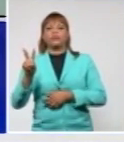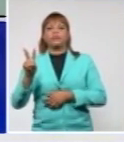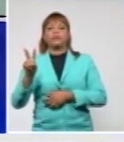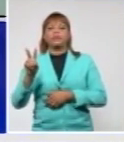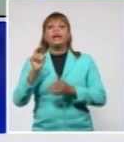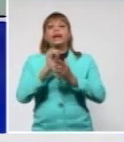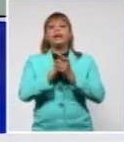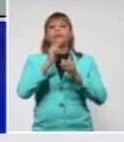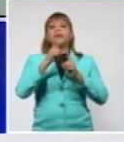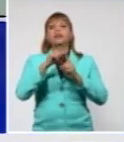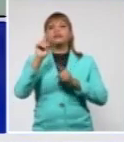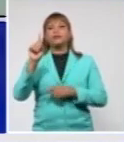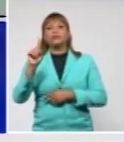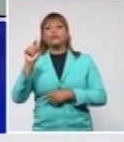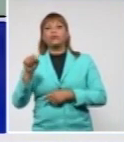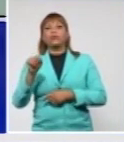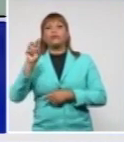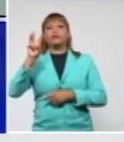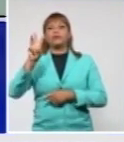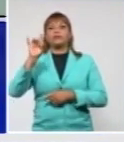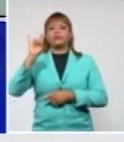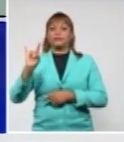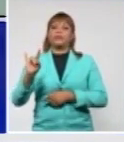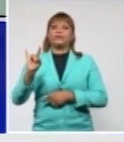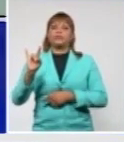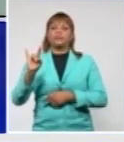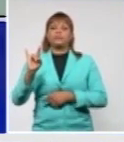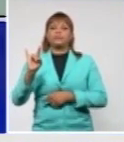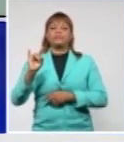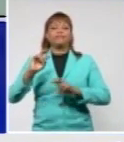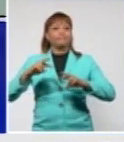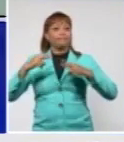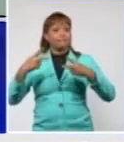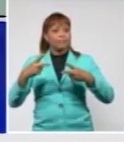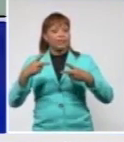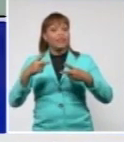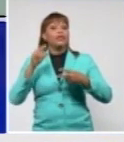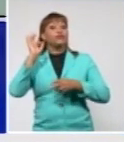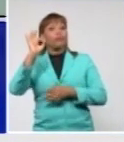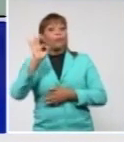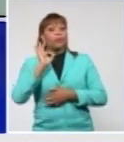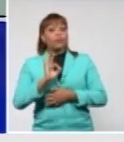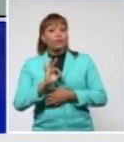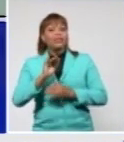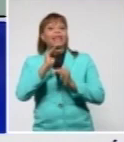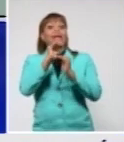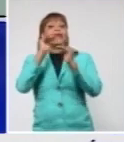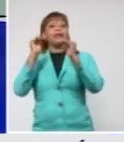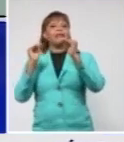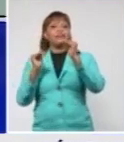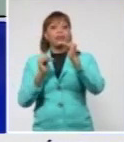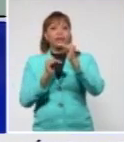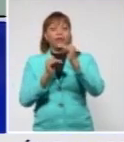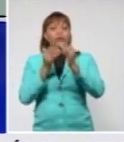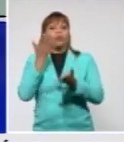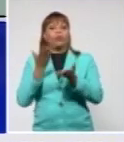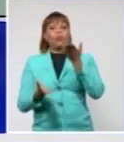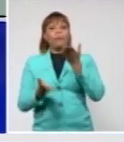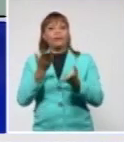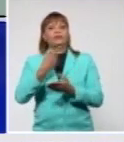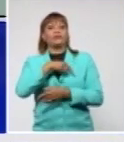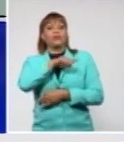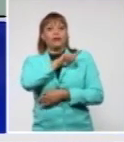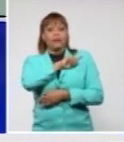0.26. No new cases of the virus have been reported in the provinces of Camagüey,